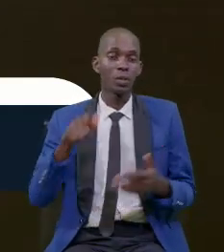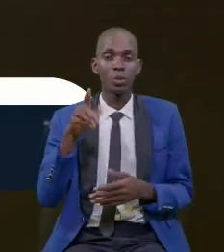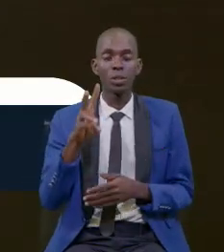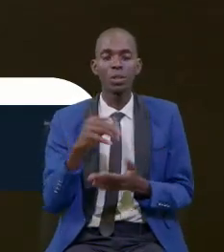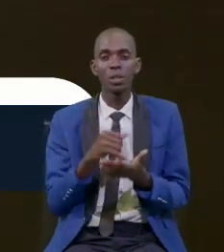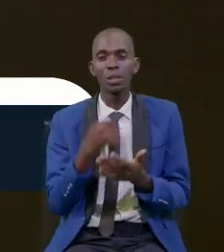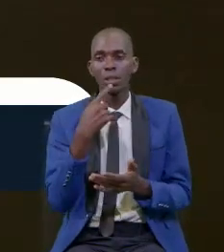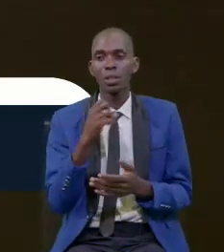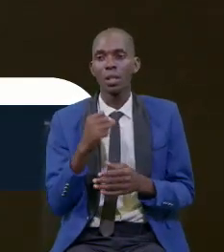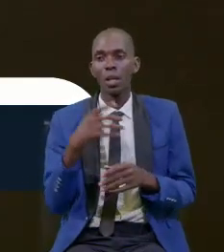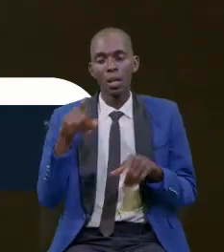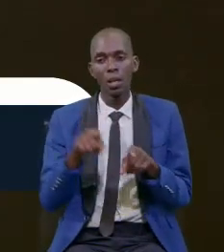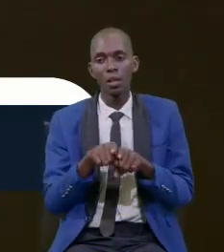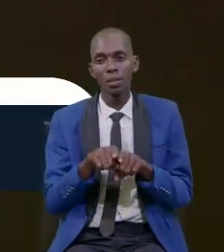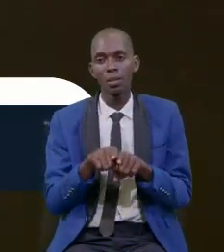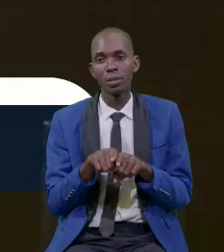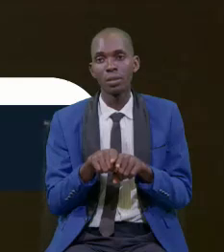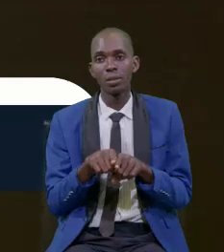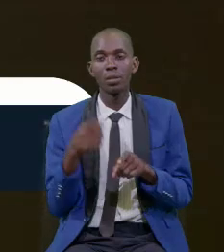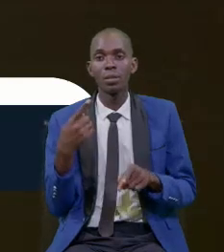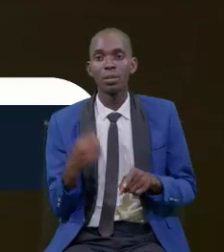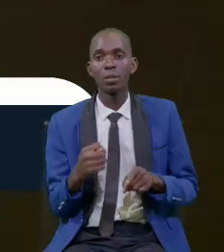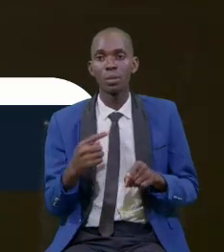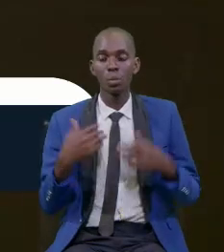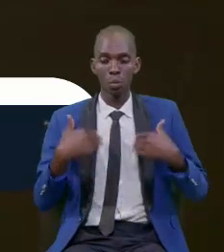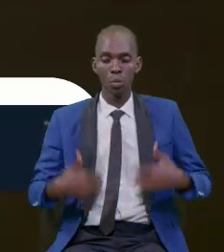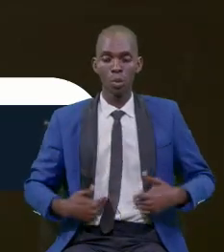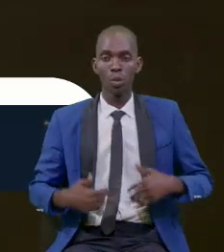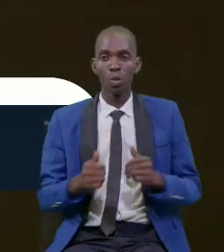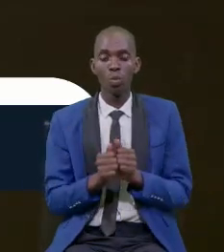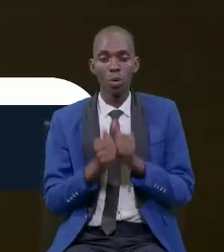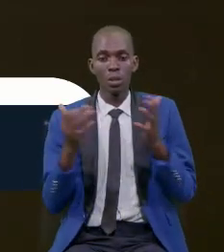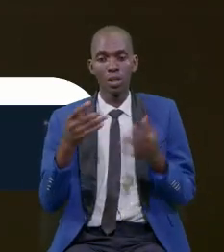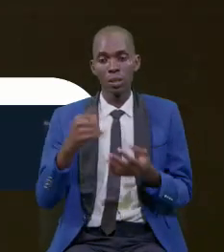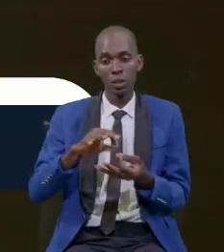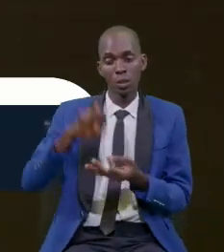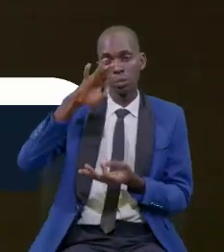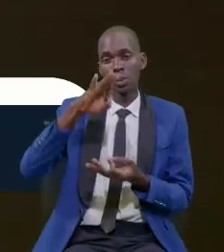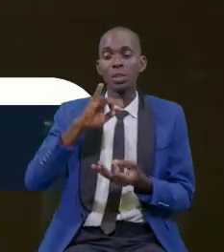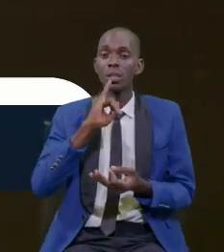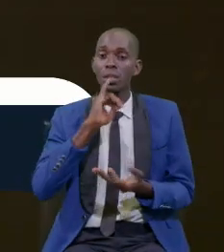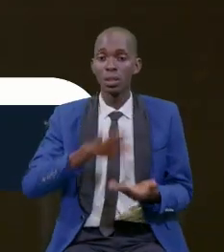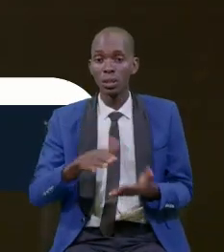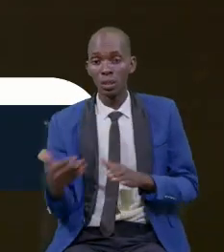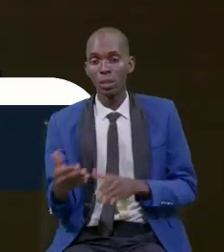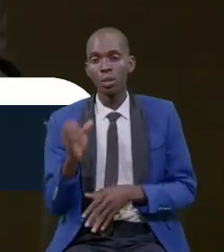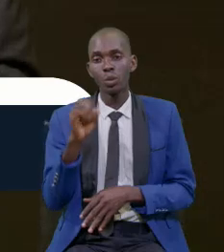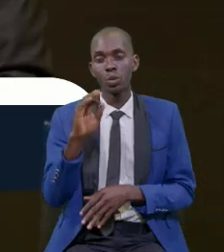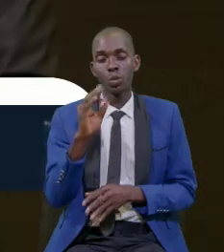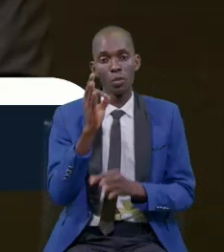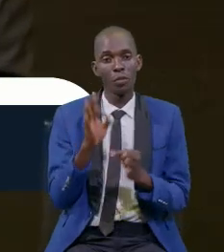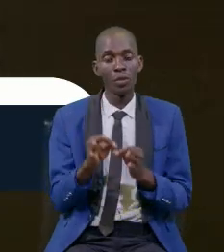for as the body without the spirit is dead, so faith